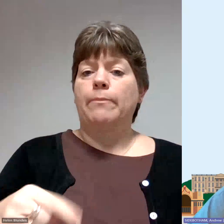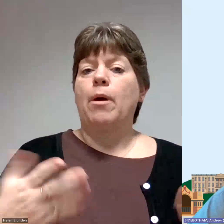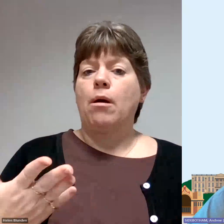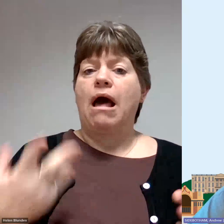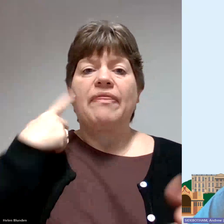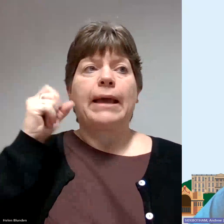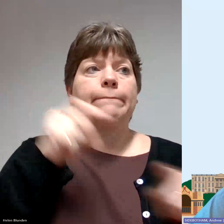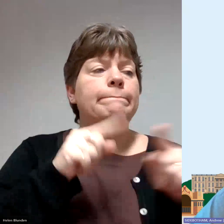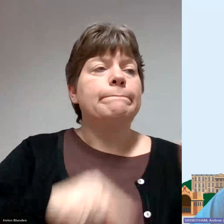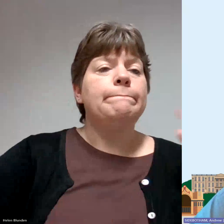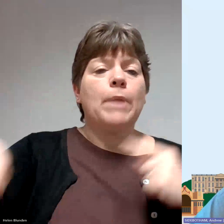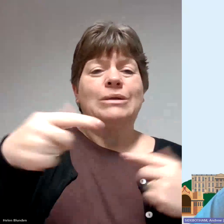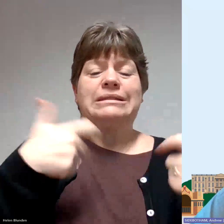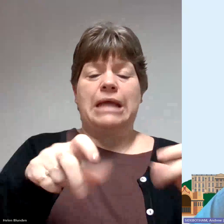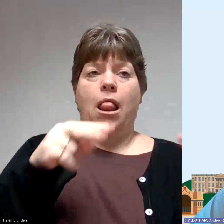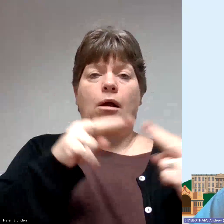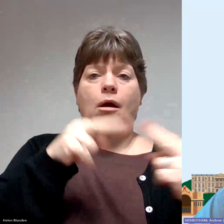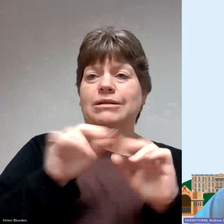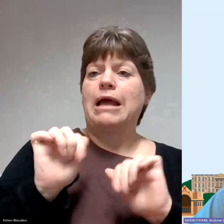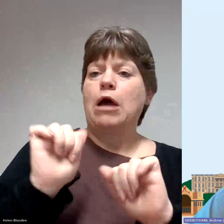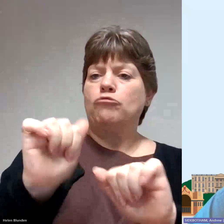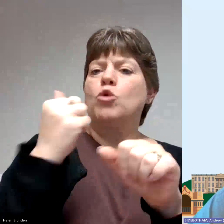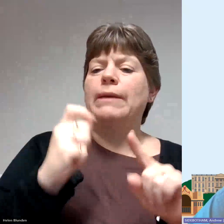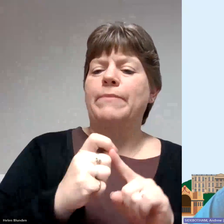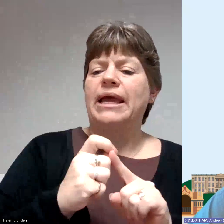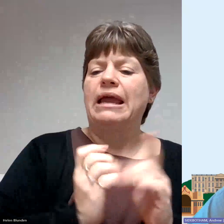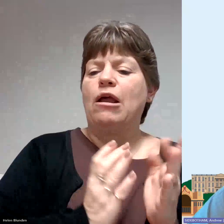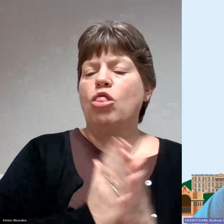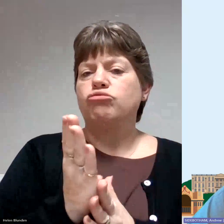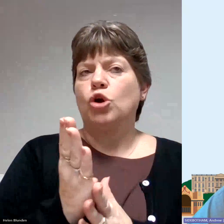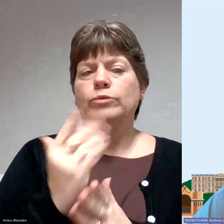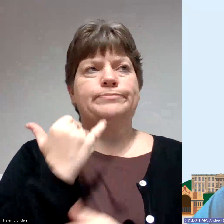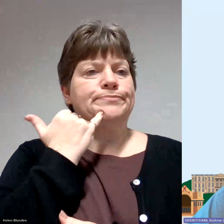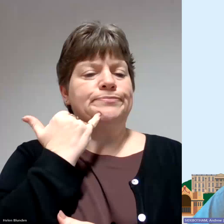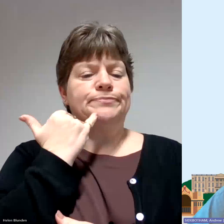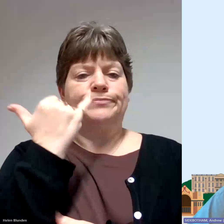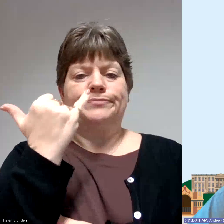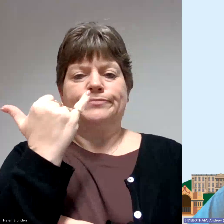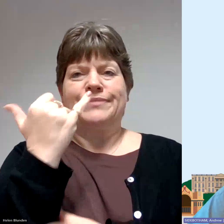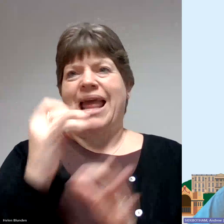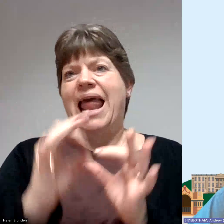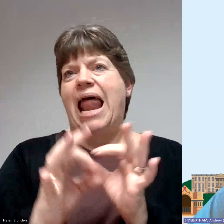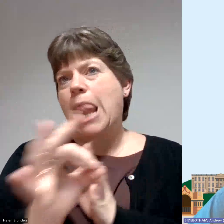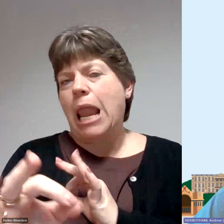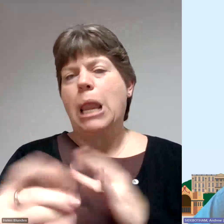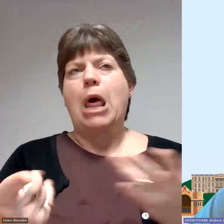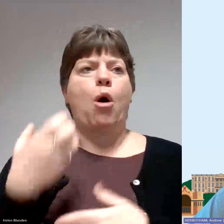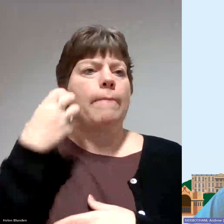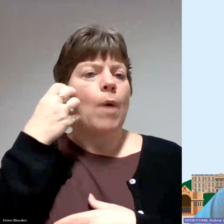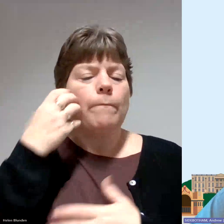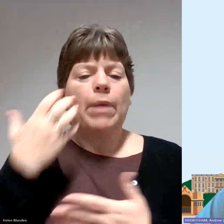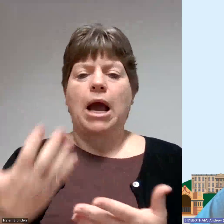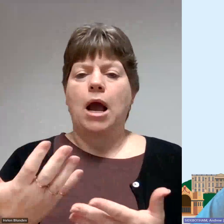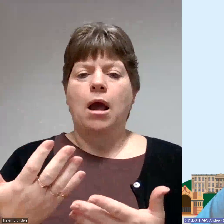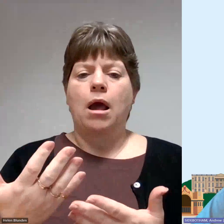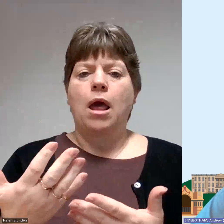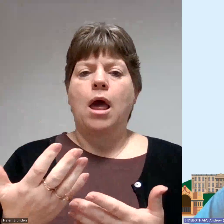people probably still contact their own GP via a landline or a mobile call, but